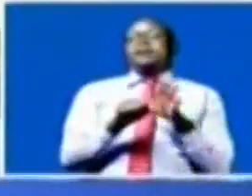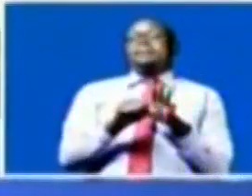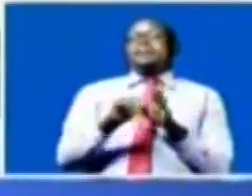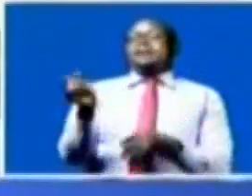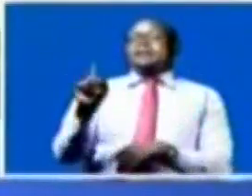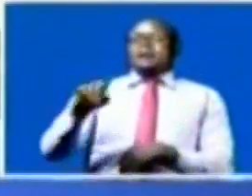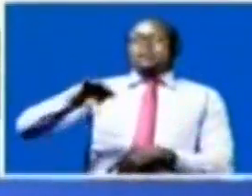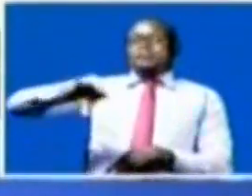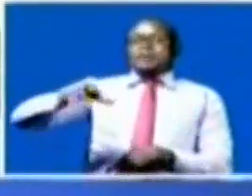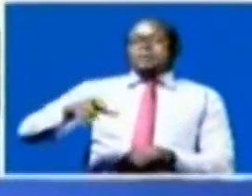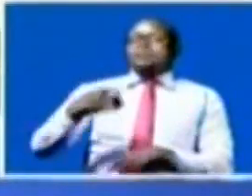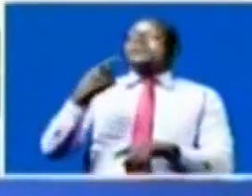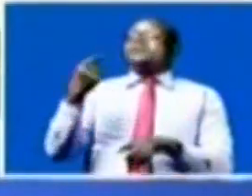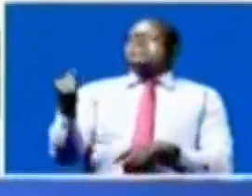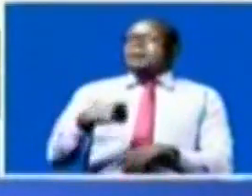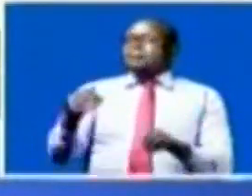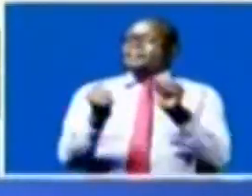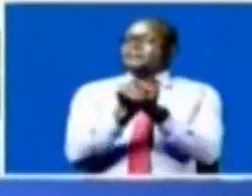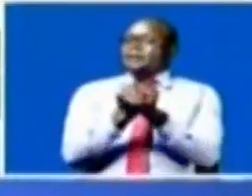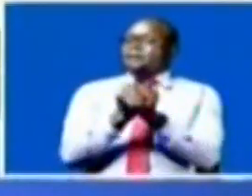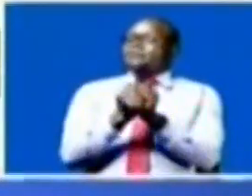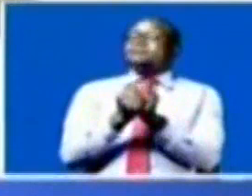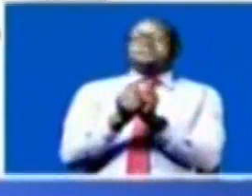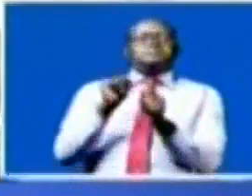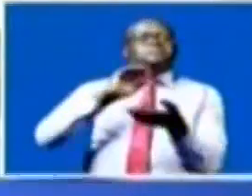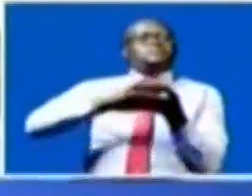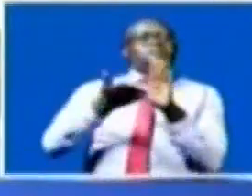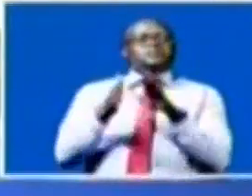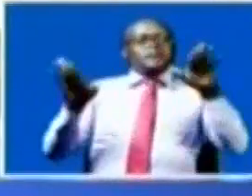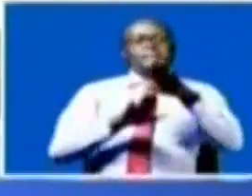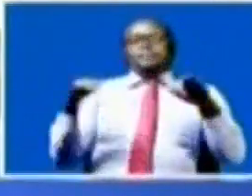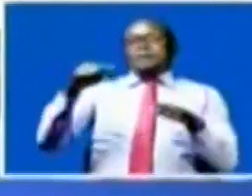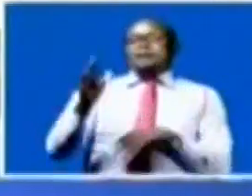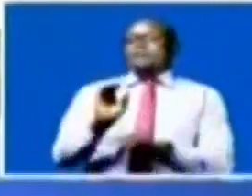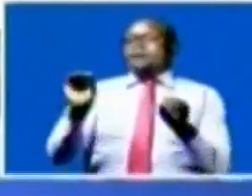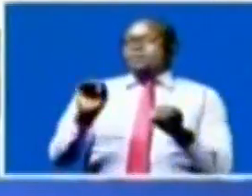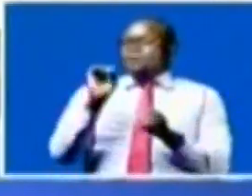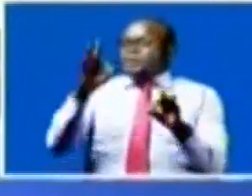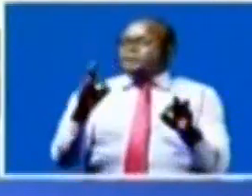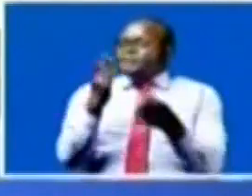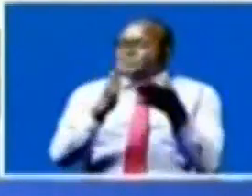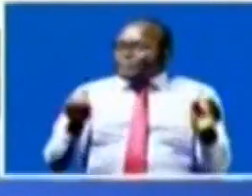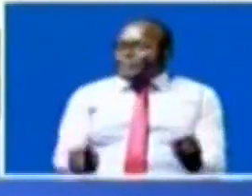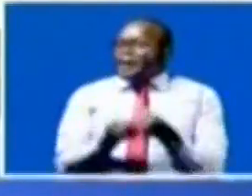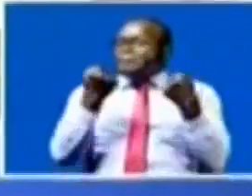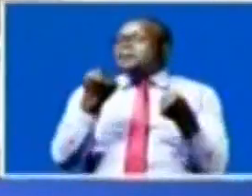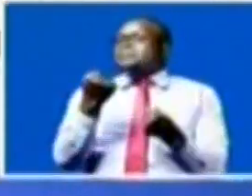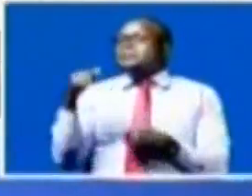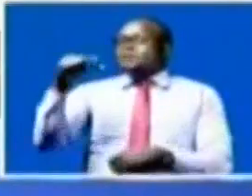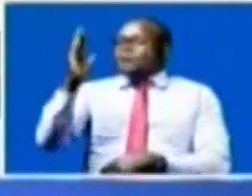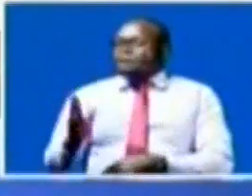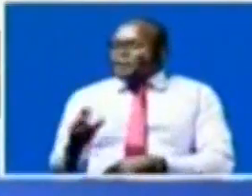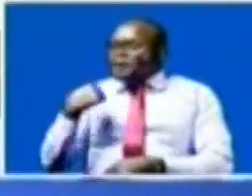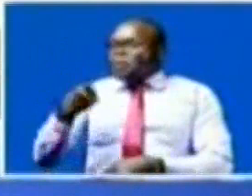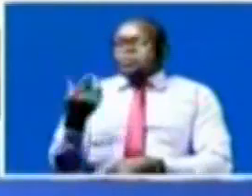city. For 10 months now, Nairobi County remains without a deputy governor. In case of any eventuality, which